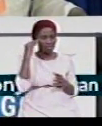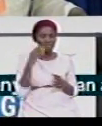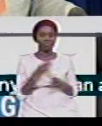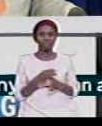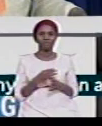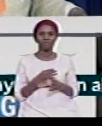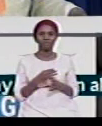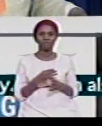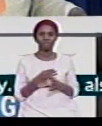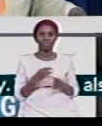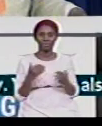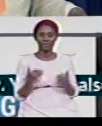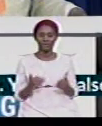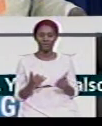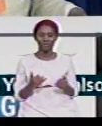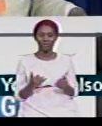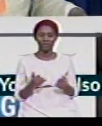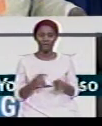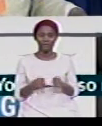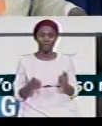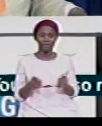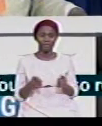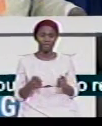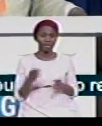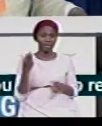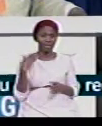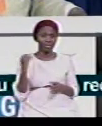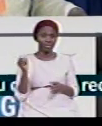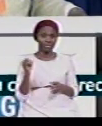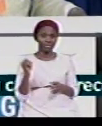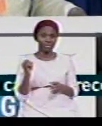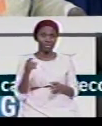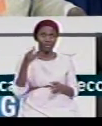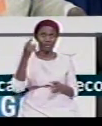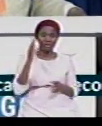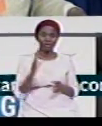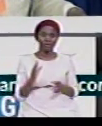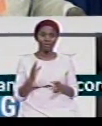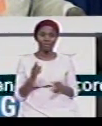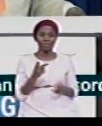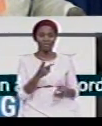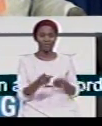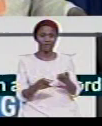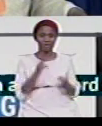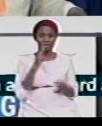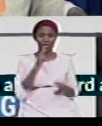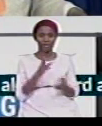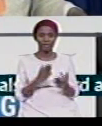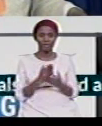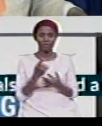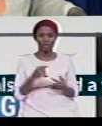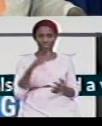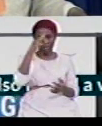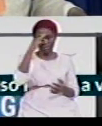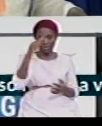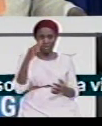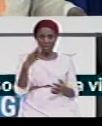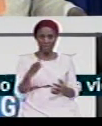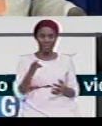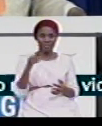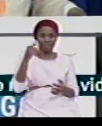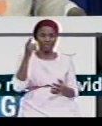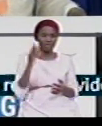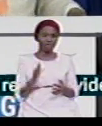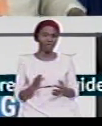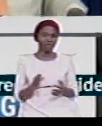without success. But last Saturday, God visited her through the man of God as he prayed.